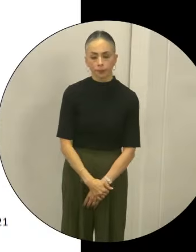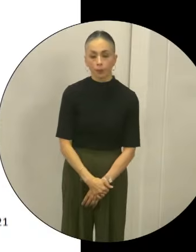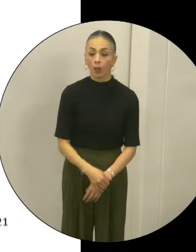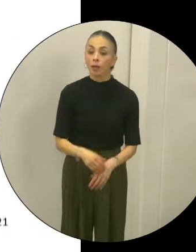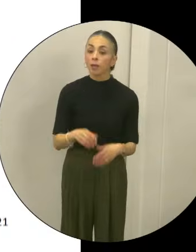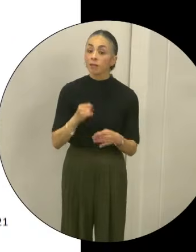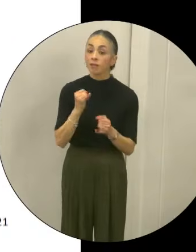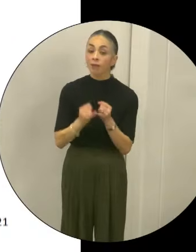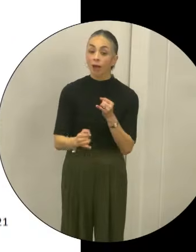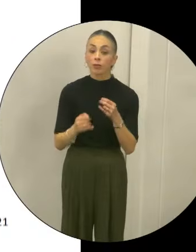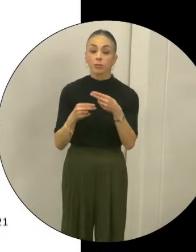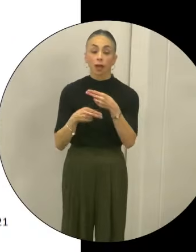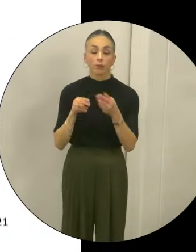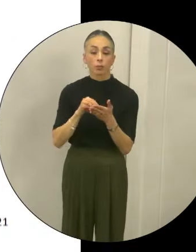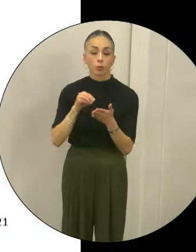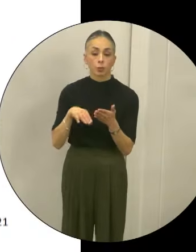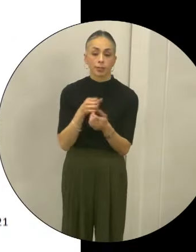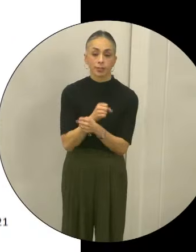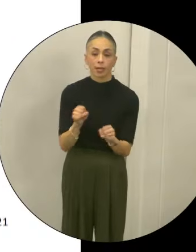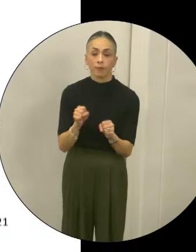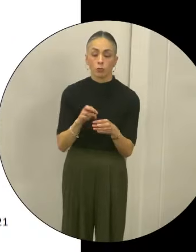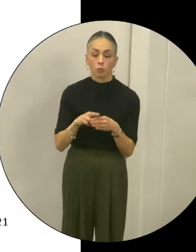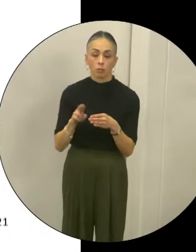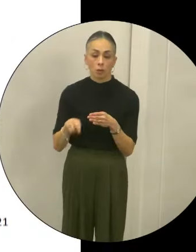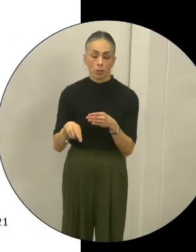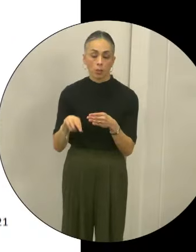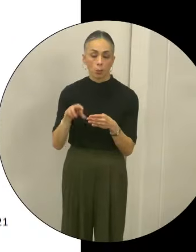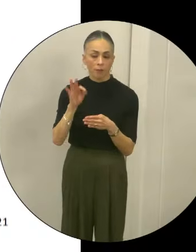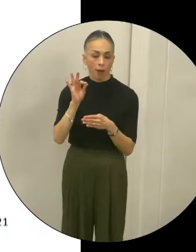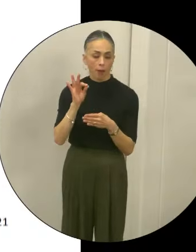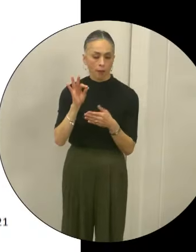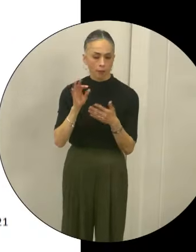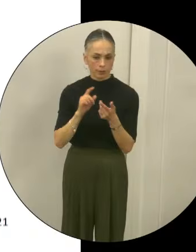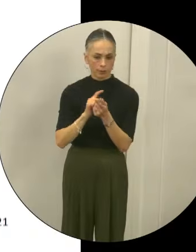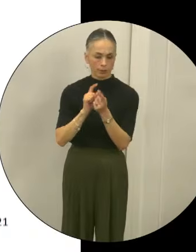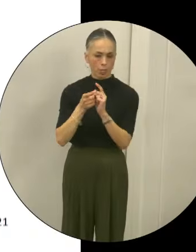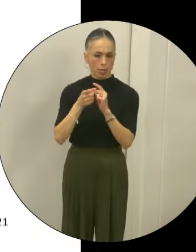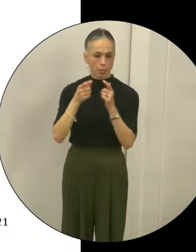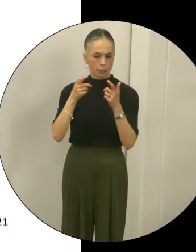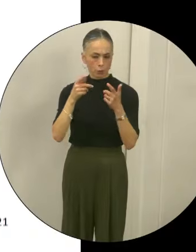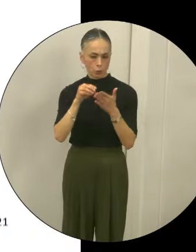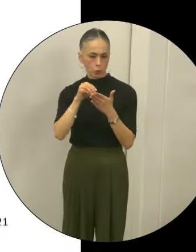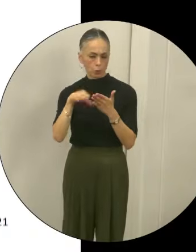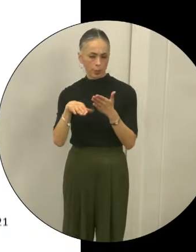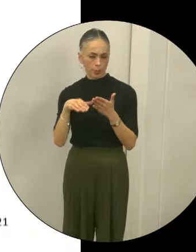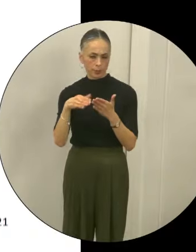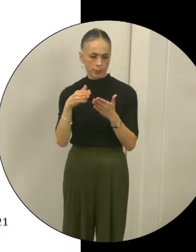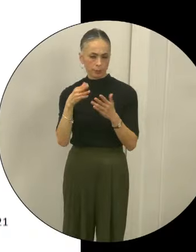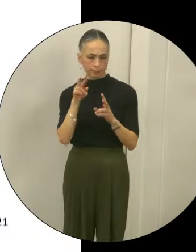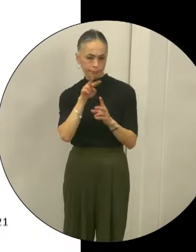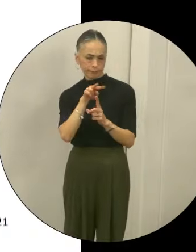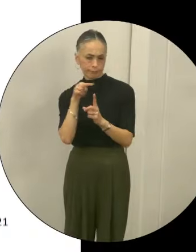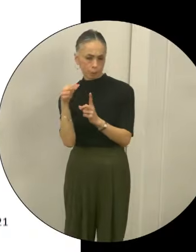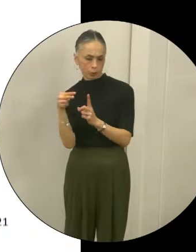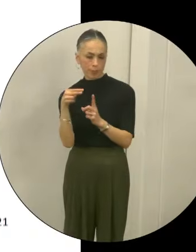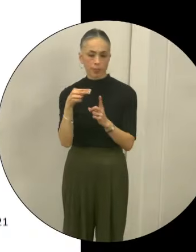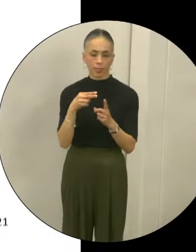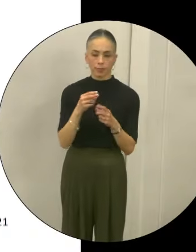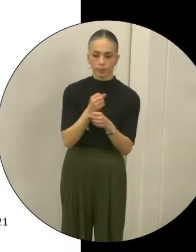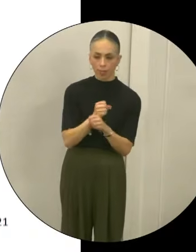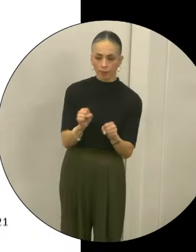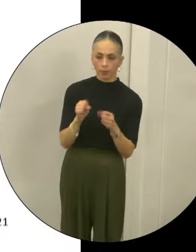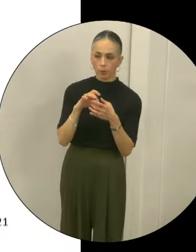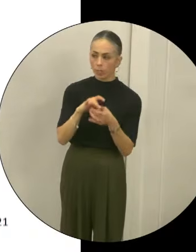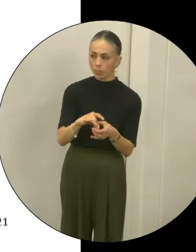This final slide for the student safety results, you'll find the overall shifts for student perceptions of safety as compared to the 2022 to 2023 school